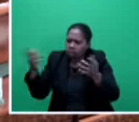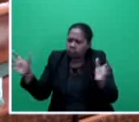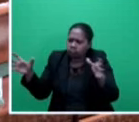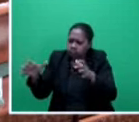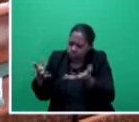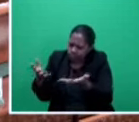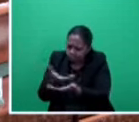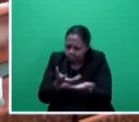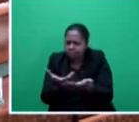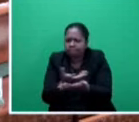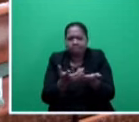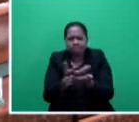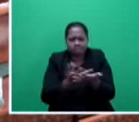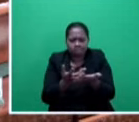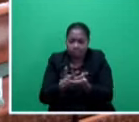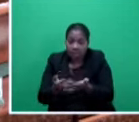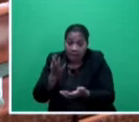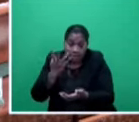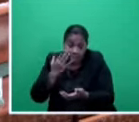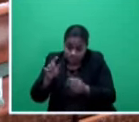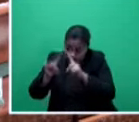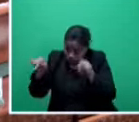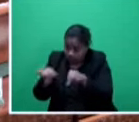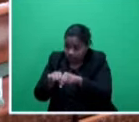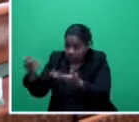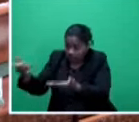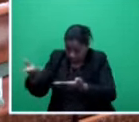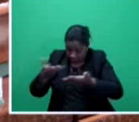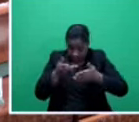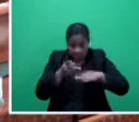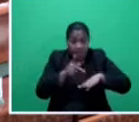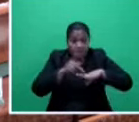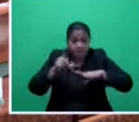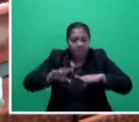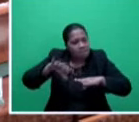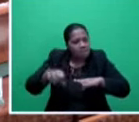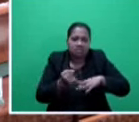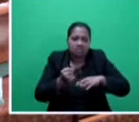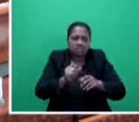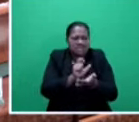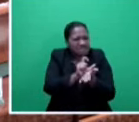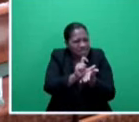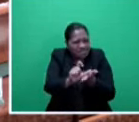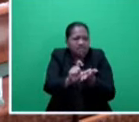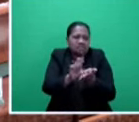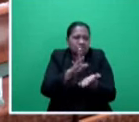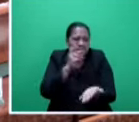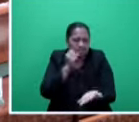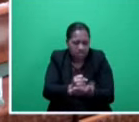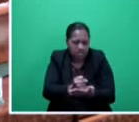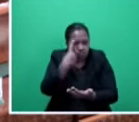conversation, but when a petition is brought to Parliament, it must come with a clear, confident